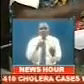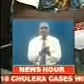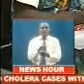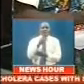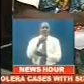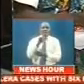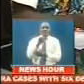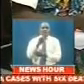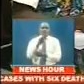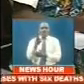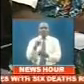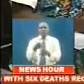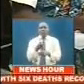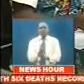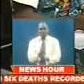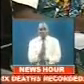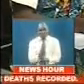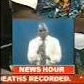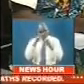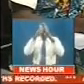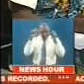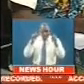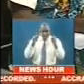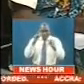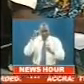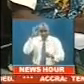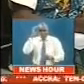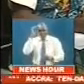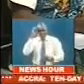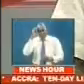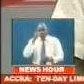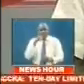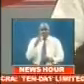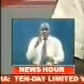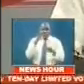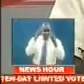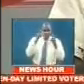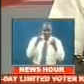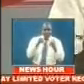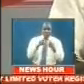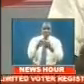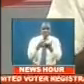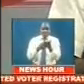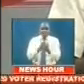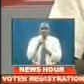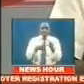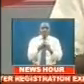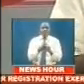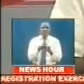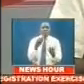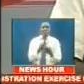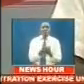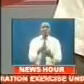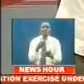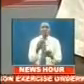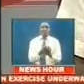IMF bailout. It says the President, John Mahama, says the decision to open discussions with the International Monetary Fund is